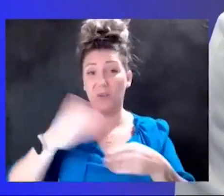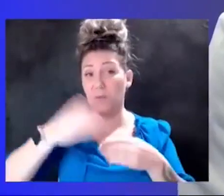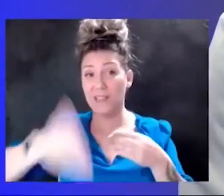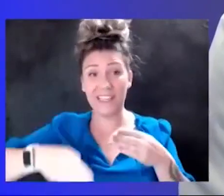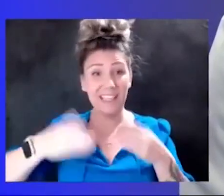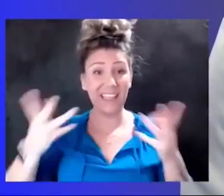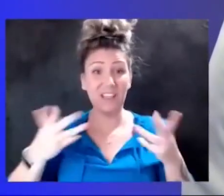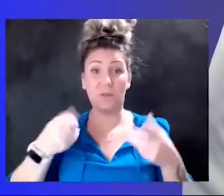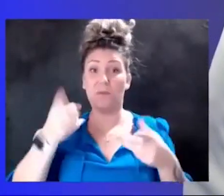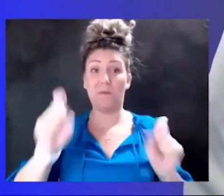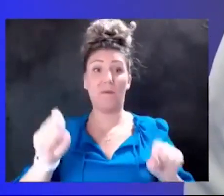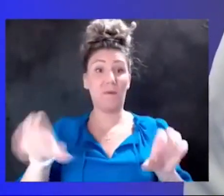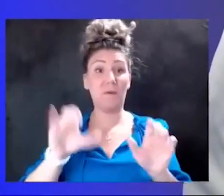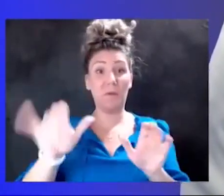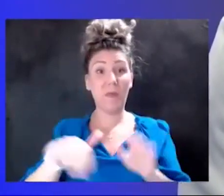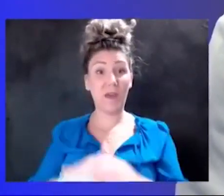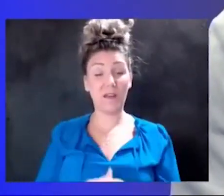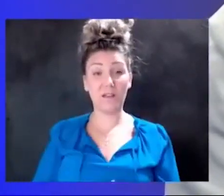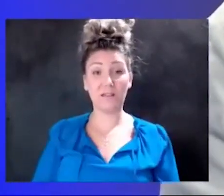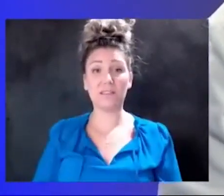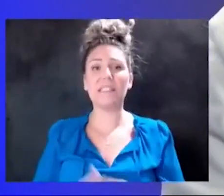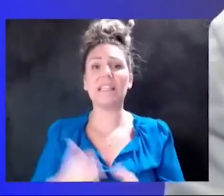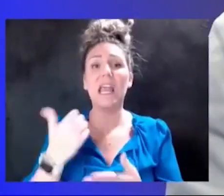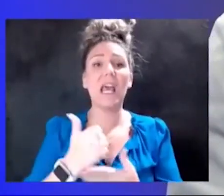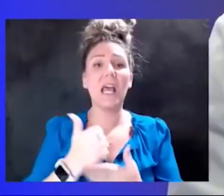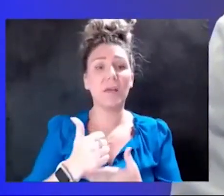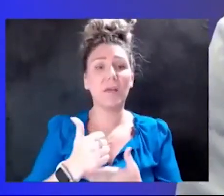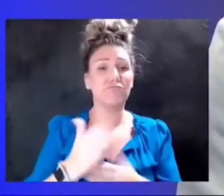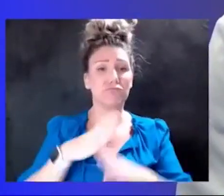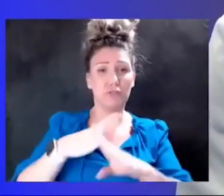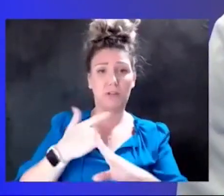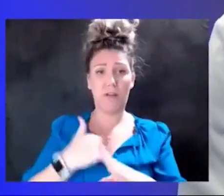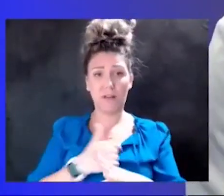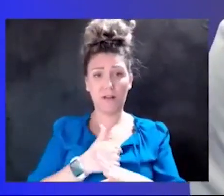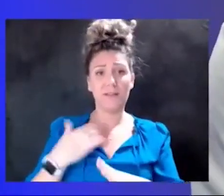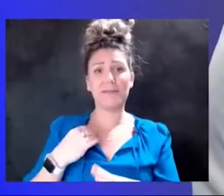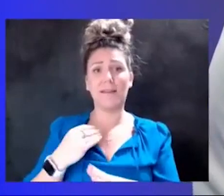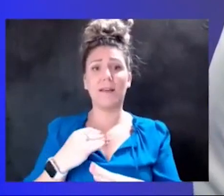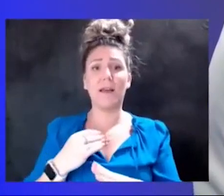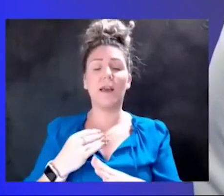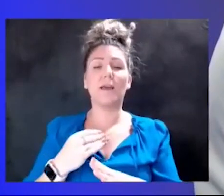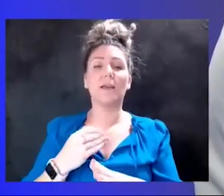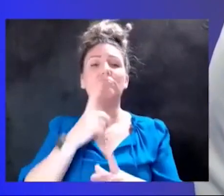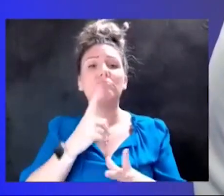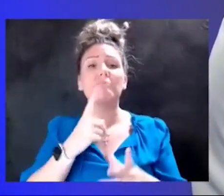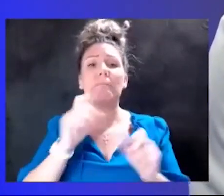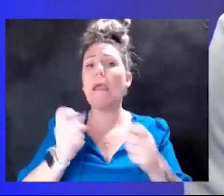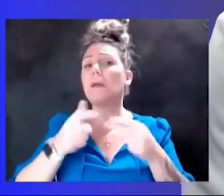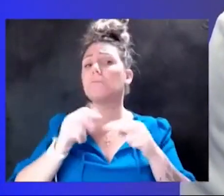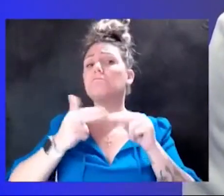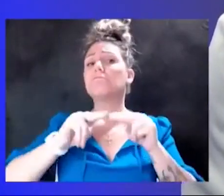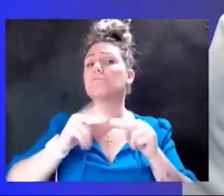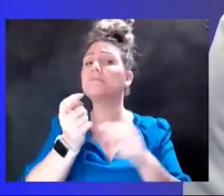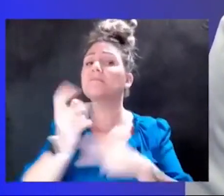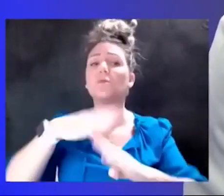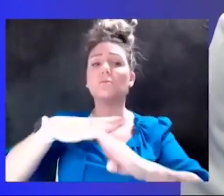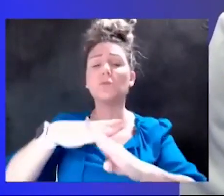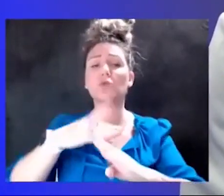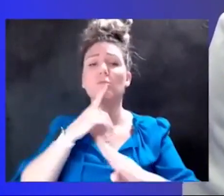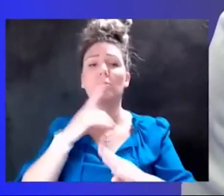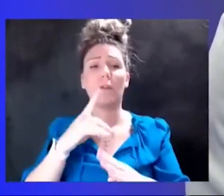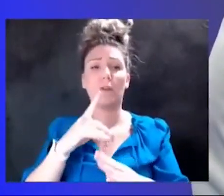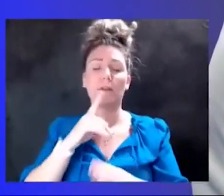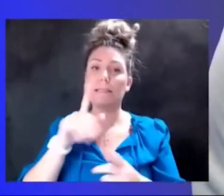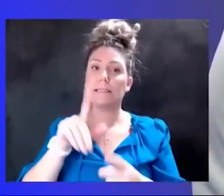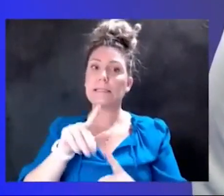do to help protect us, gain some immunity, and help stop the spread of the variants, especially the Delta variant, which